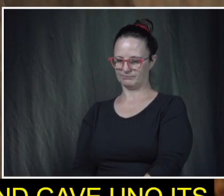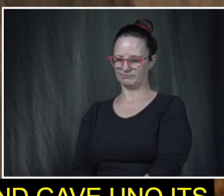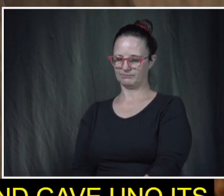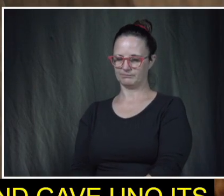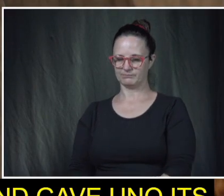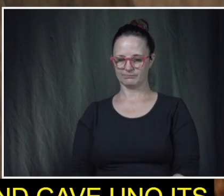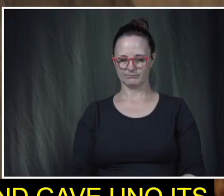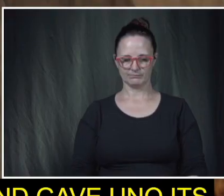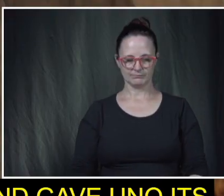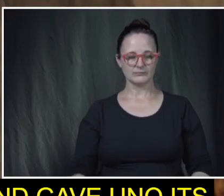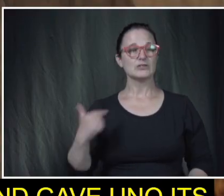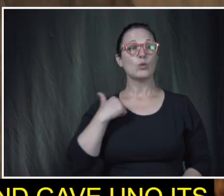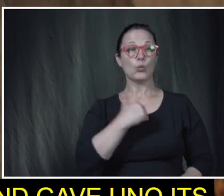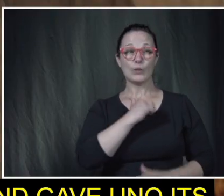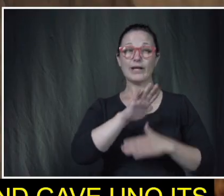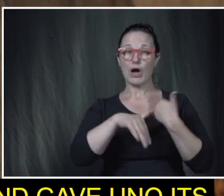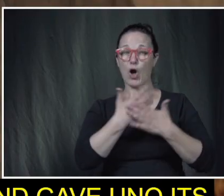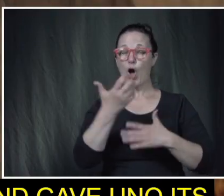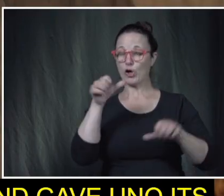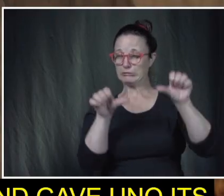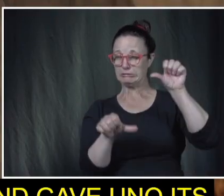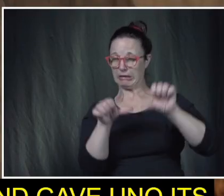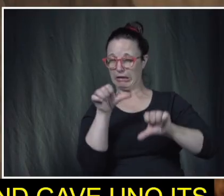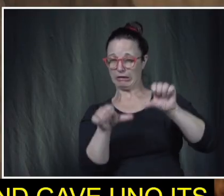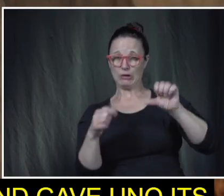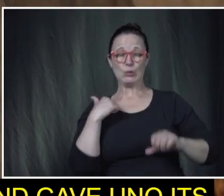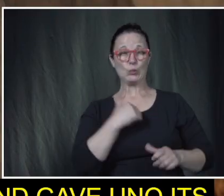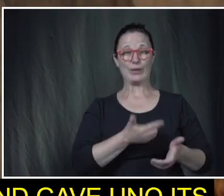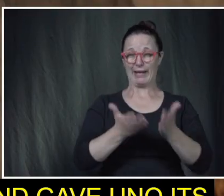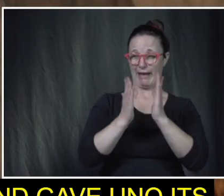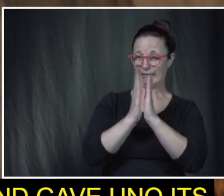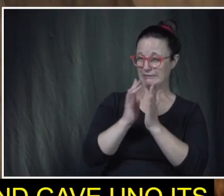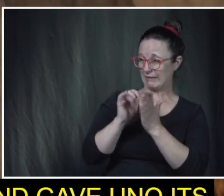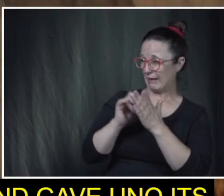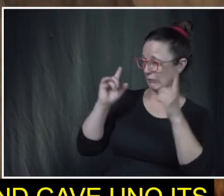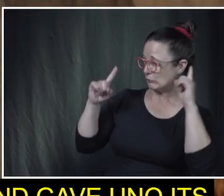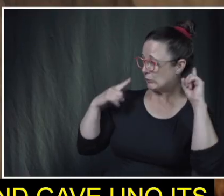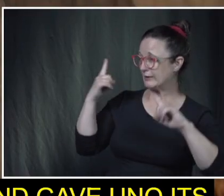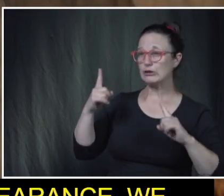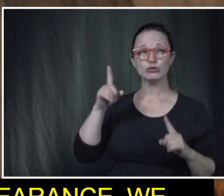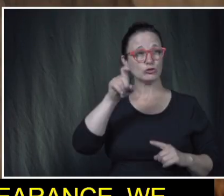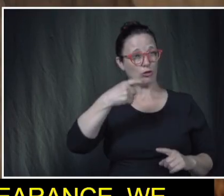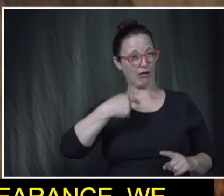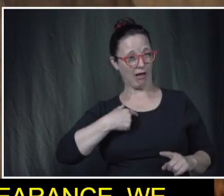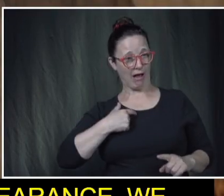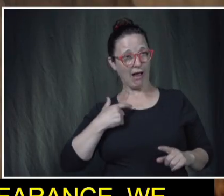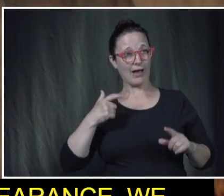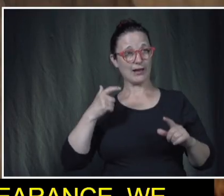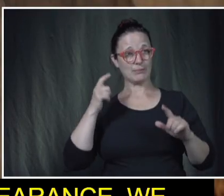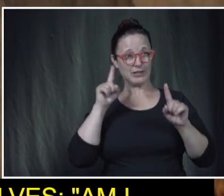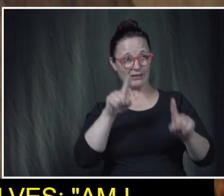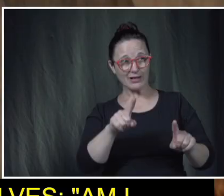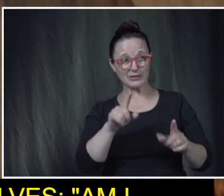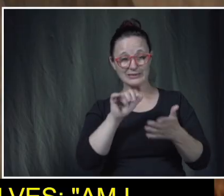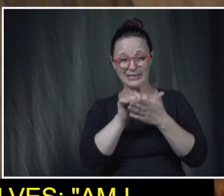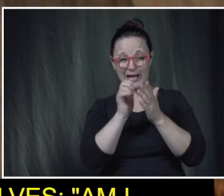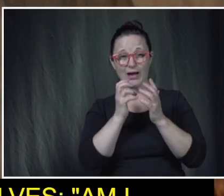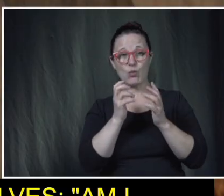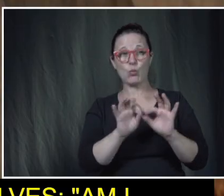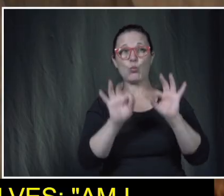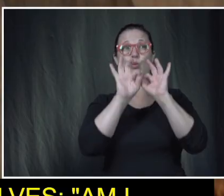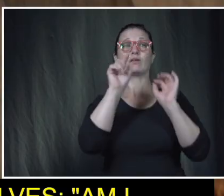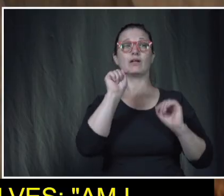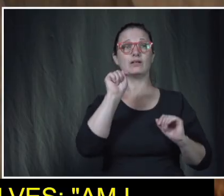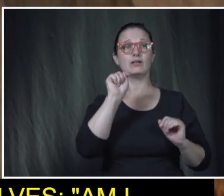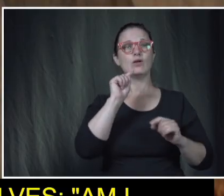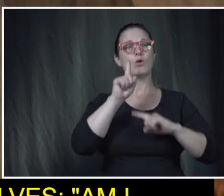We all have doubts. We ask ourselves, am I crazy? Do I deserve to be here? Is it worth it?